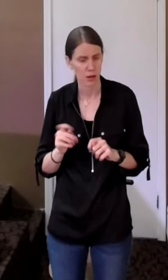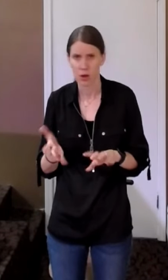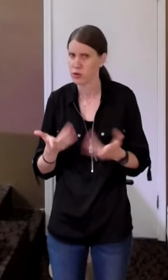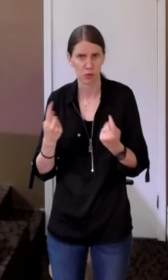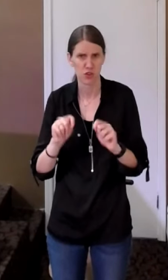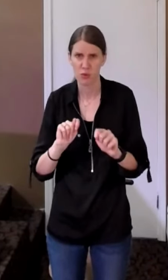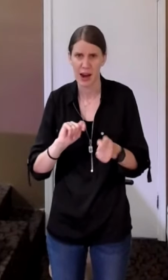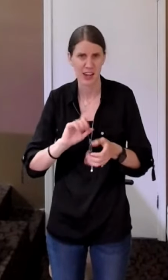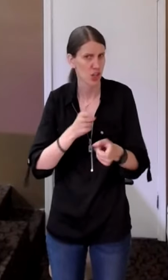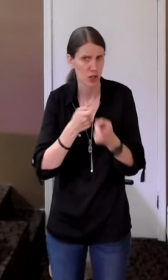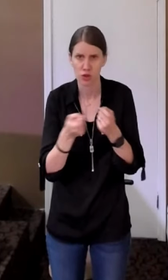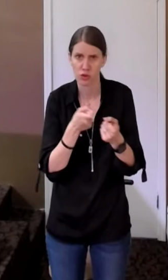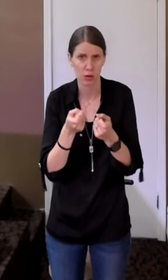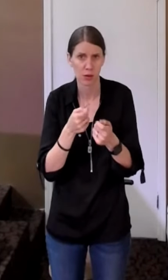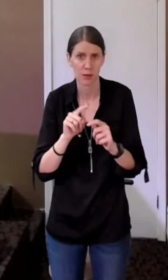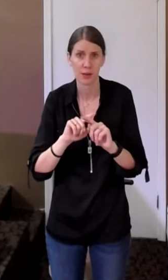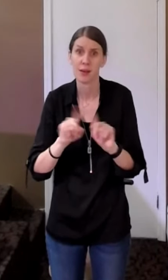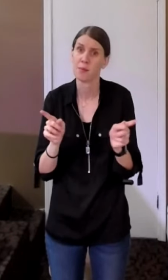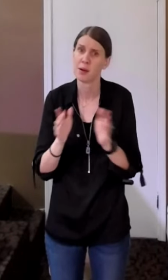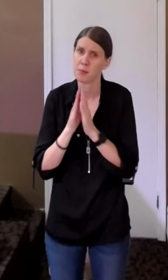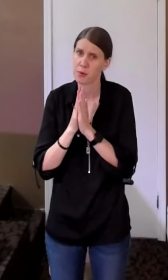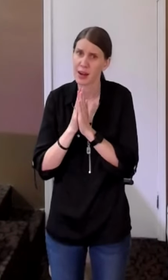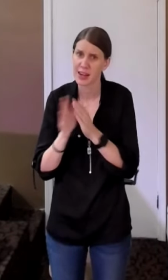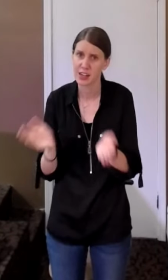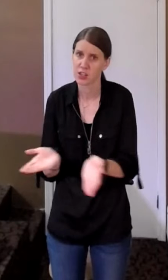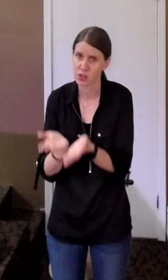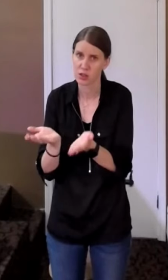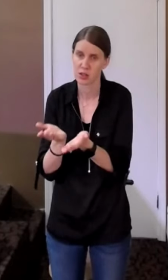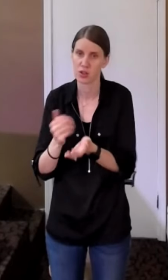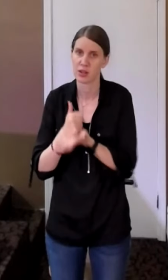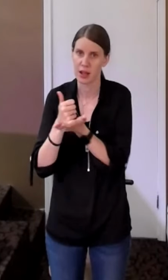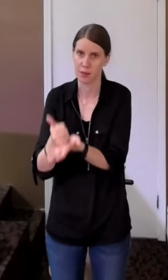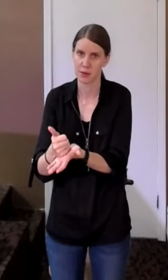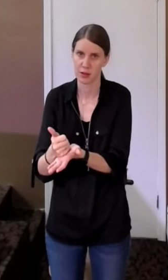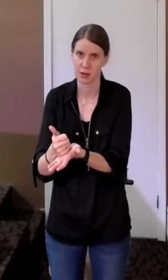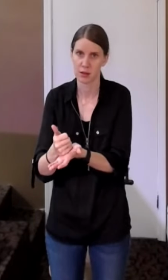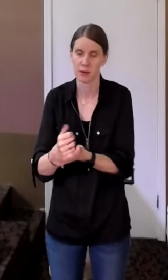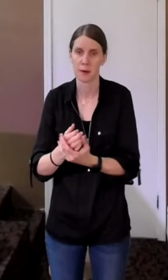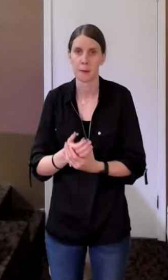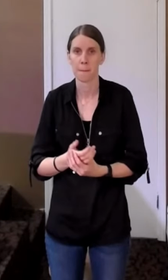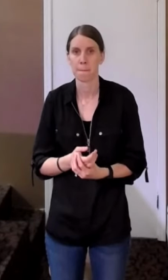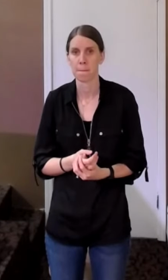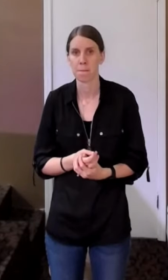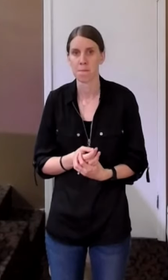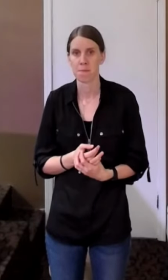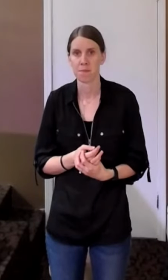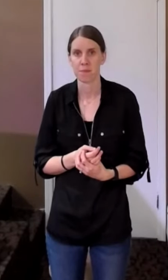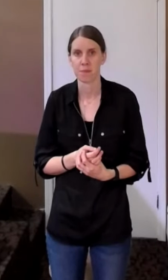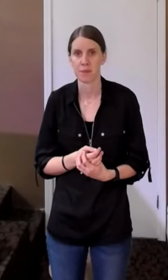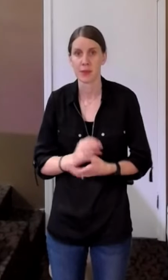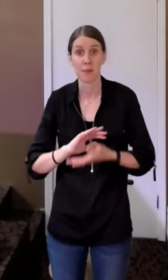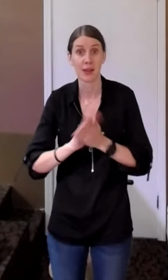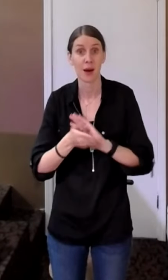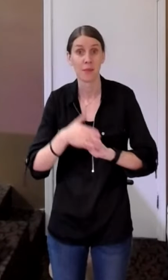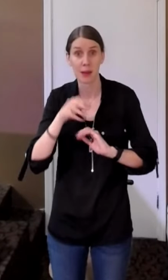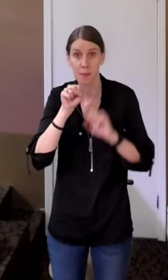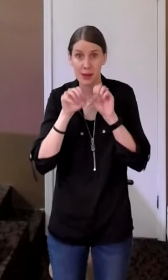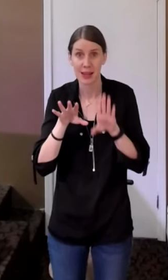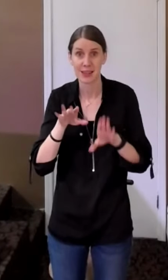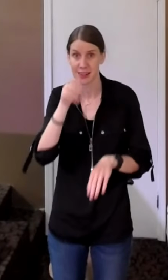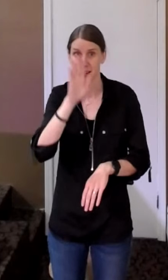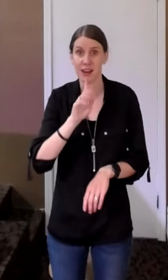micromanage their life, but you can be there with great help, encouragement, be the blessing that